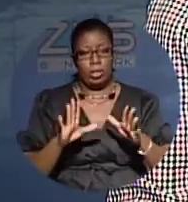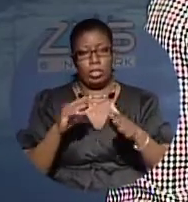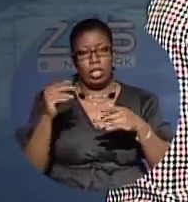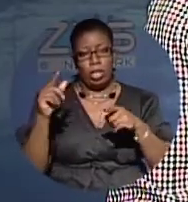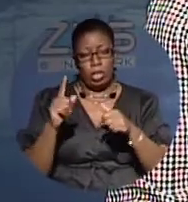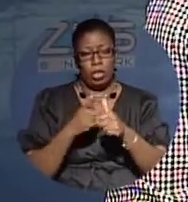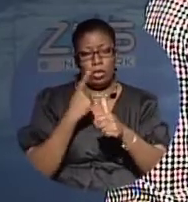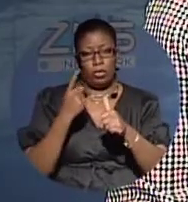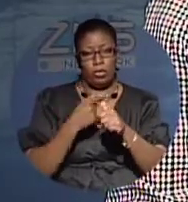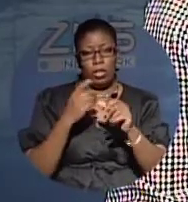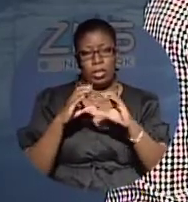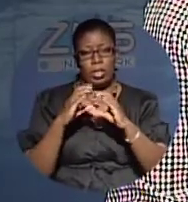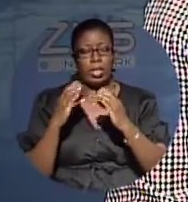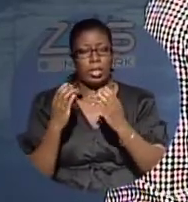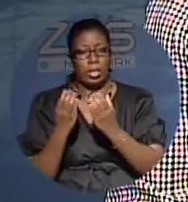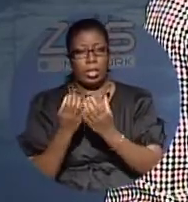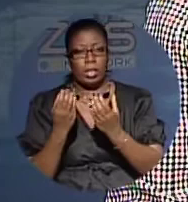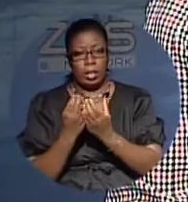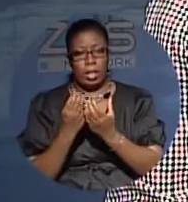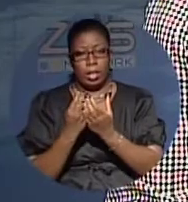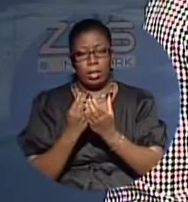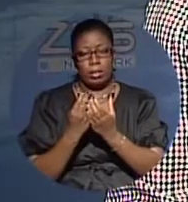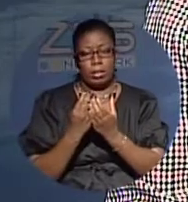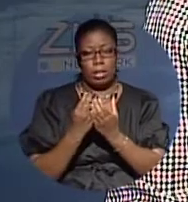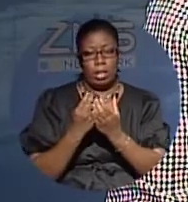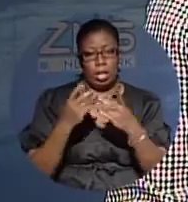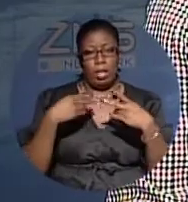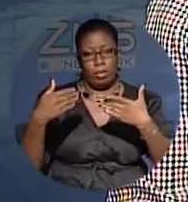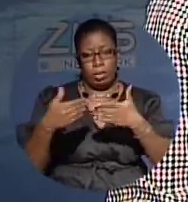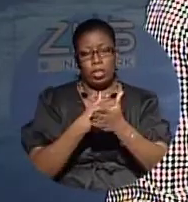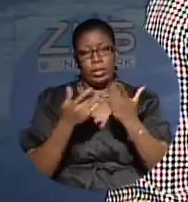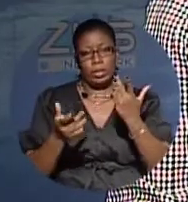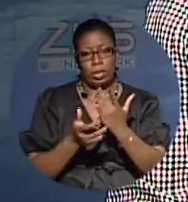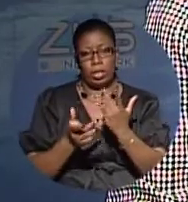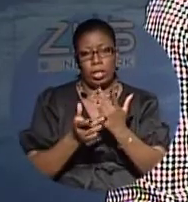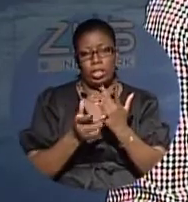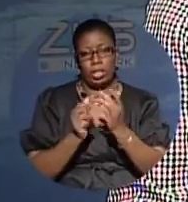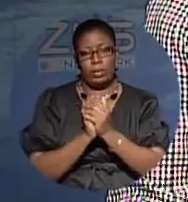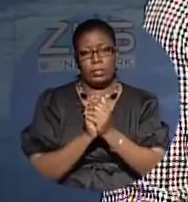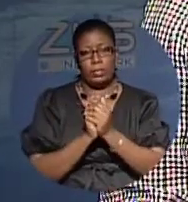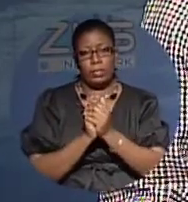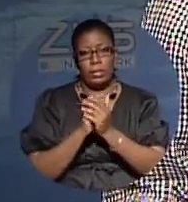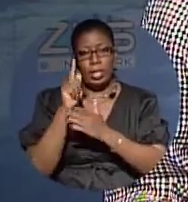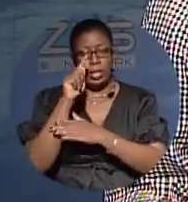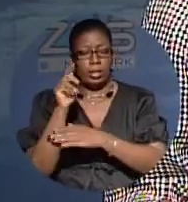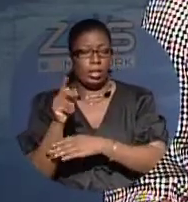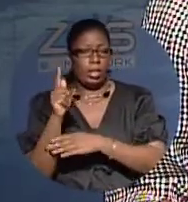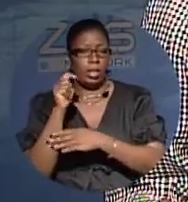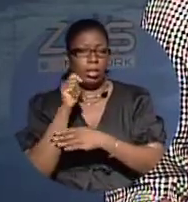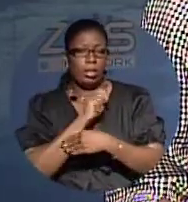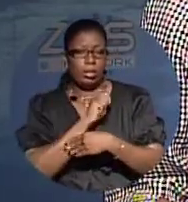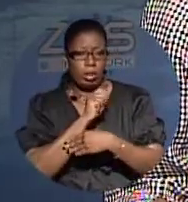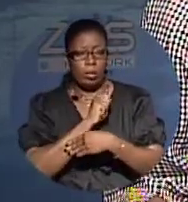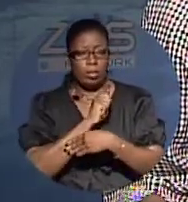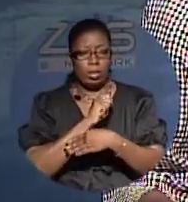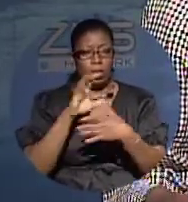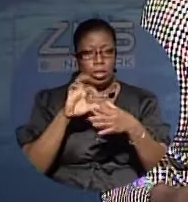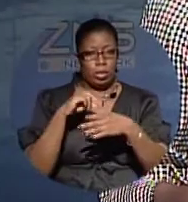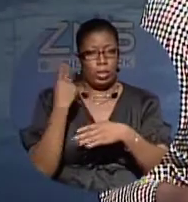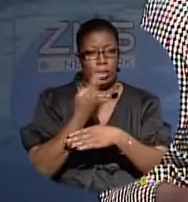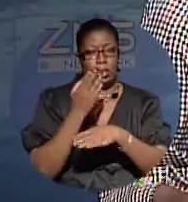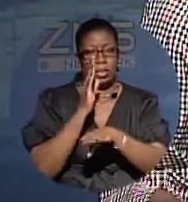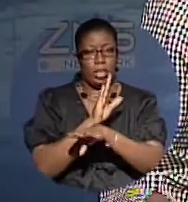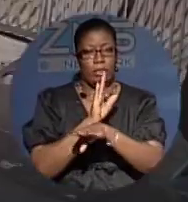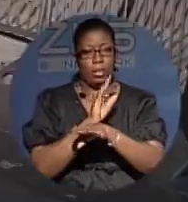healthcare facility will be equipped with the latest in technology. Cyan Thompson joins us live now from the groundbreaking site. Cyan, good